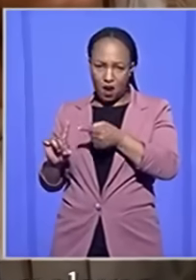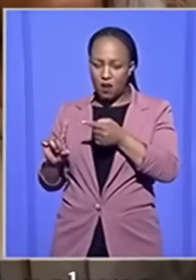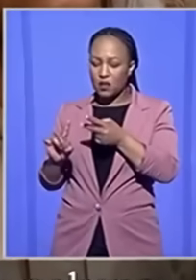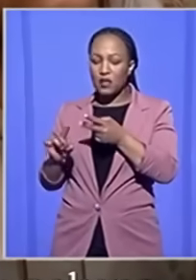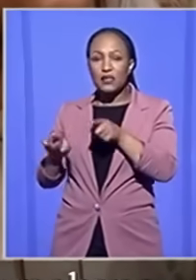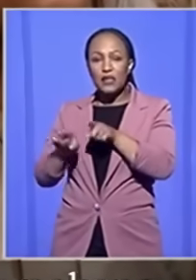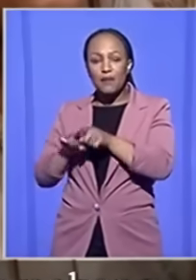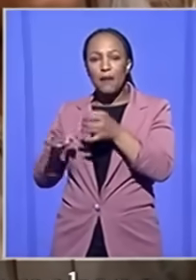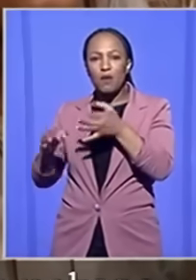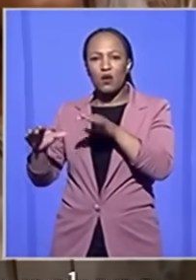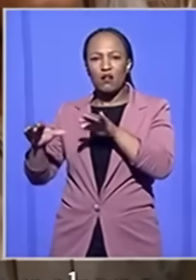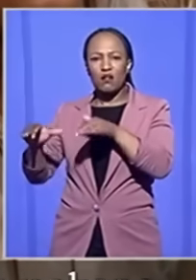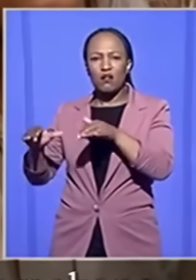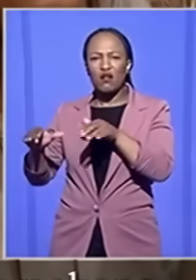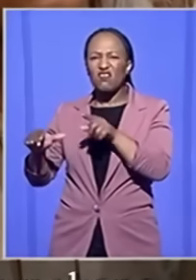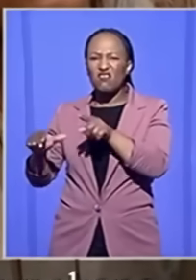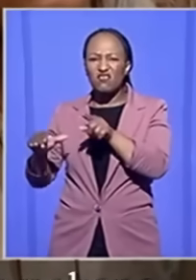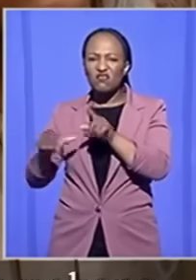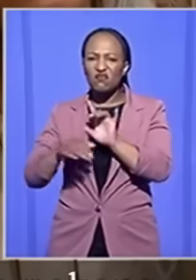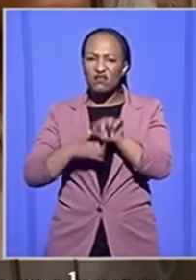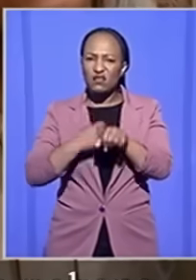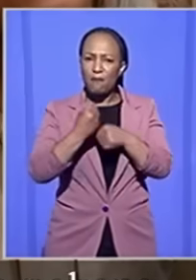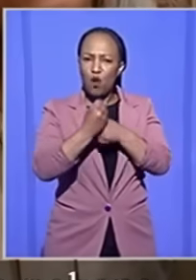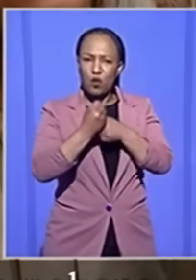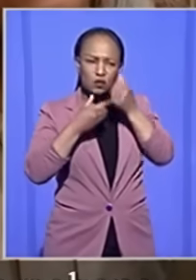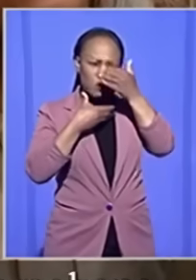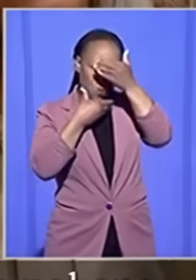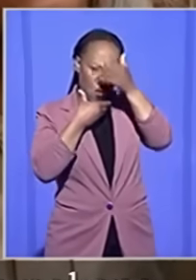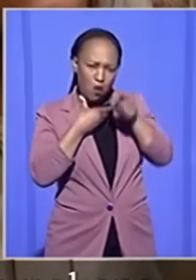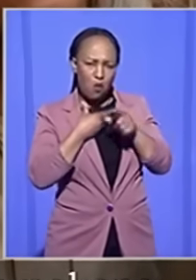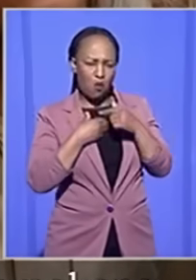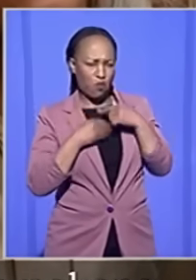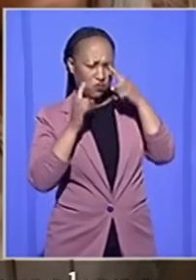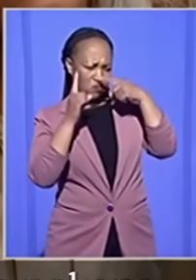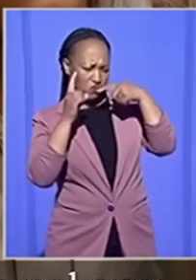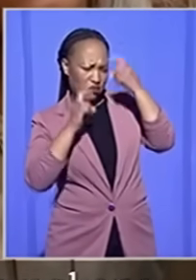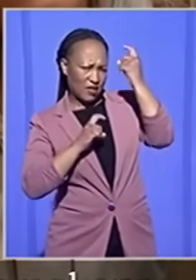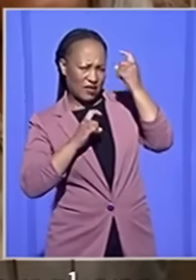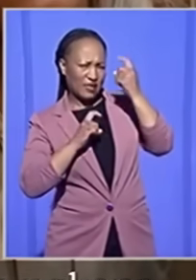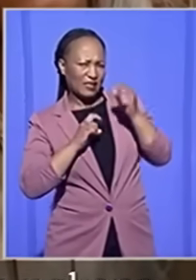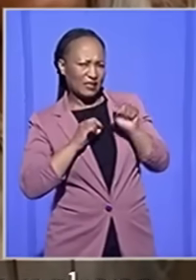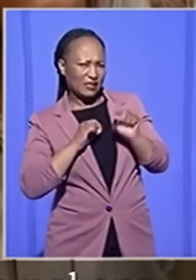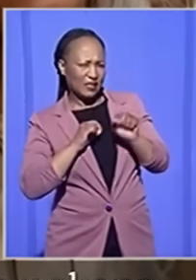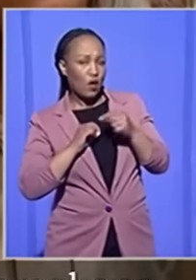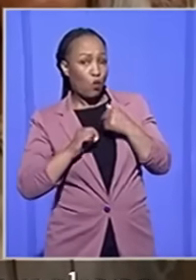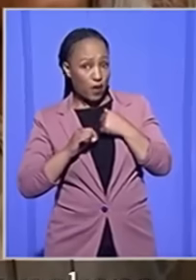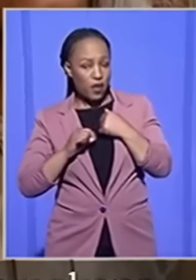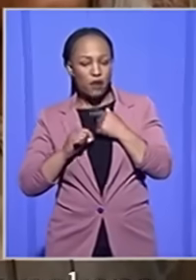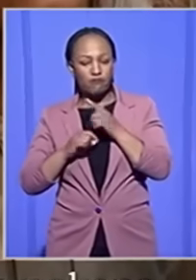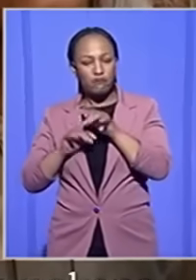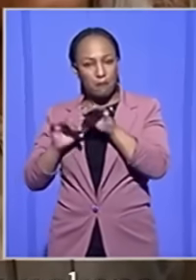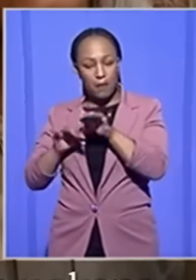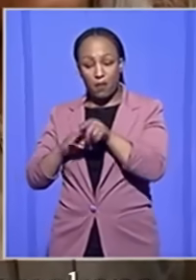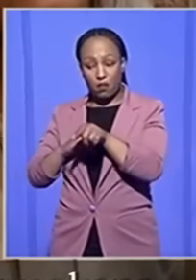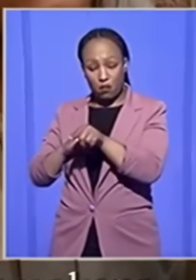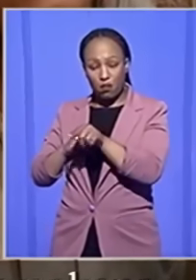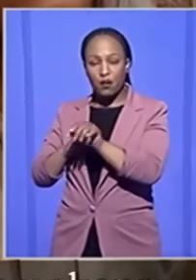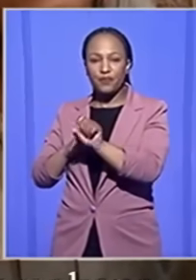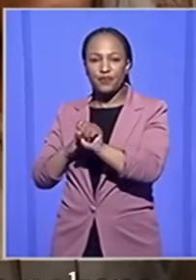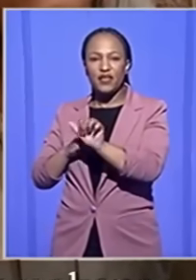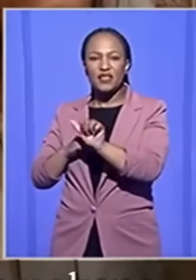Morocco. We are very clear. We are for the people of Western Sahara, and we must make sure that they